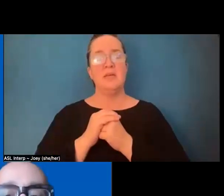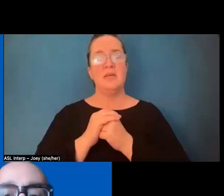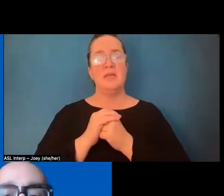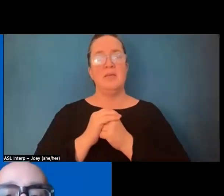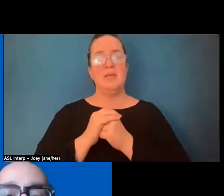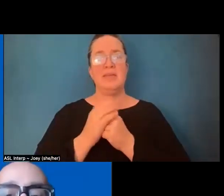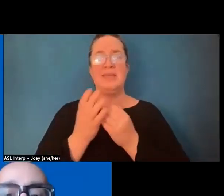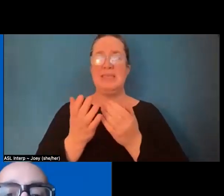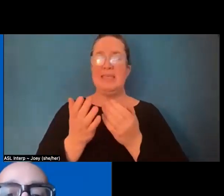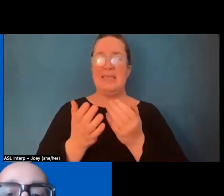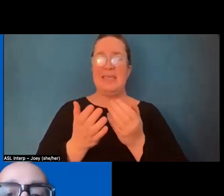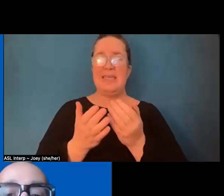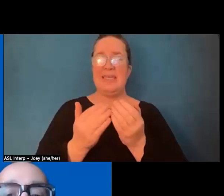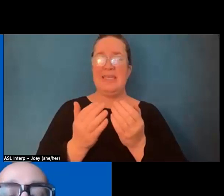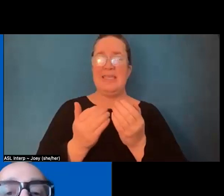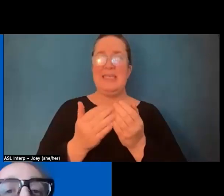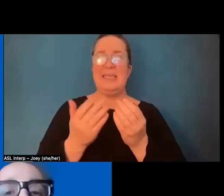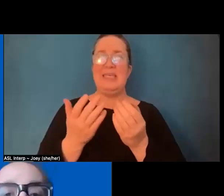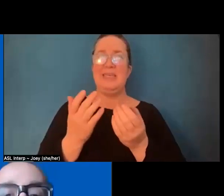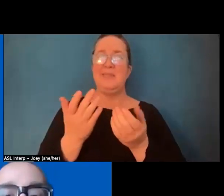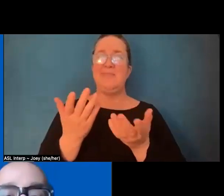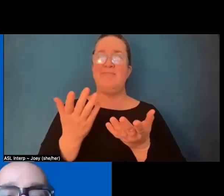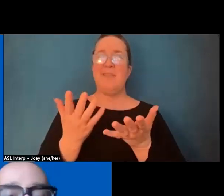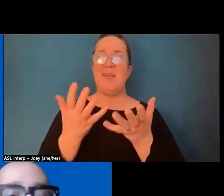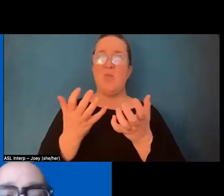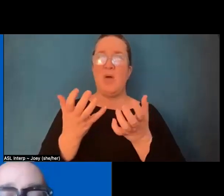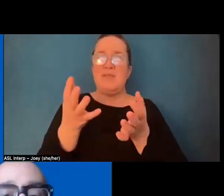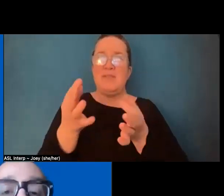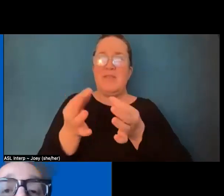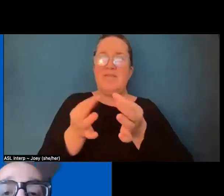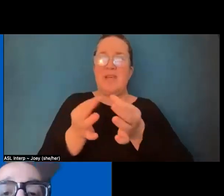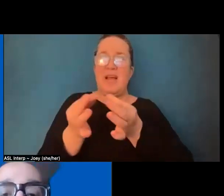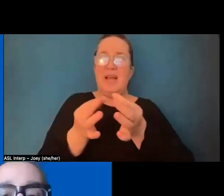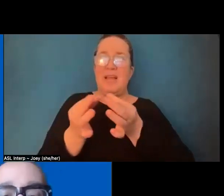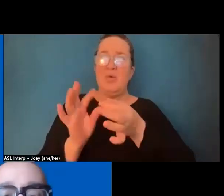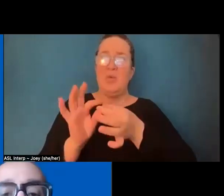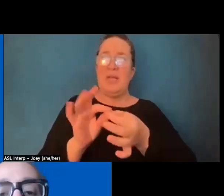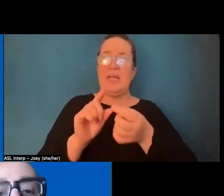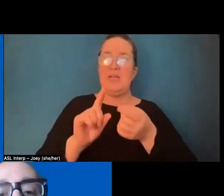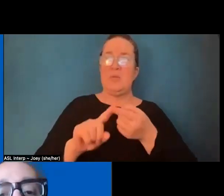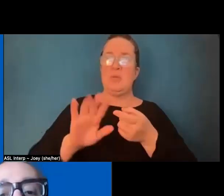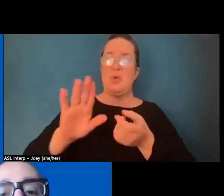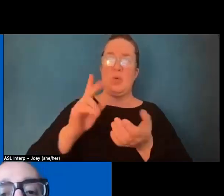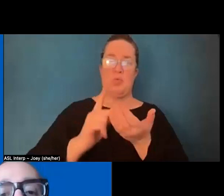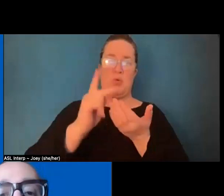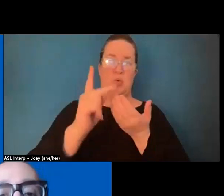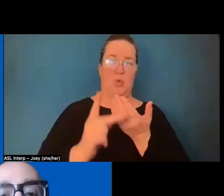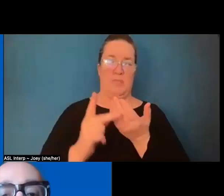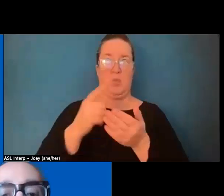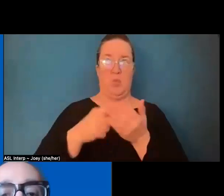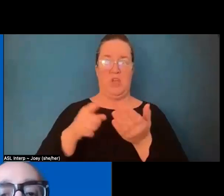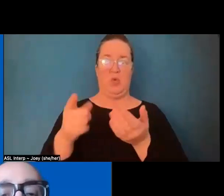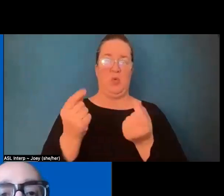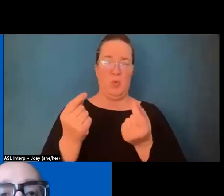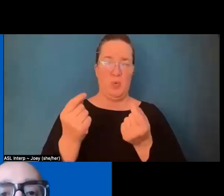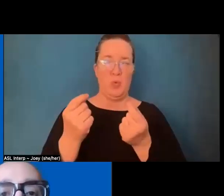of outreach through the programmatic output that the programmatic output that you do. But it is